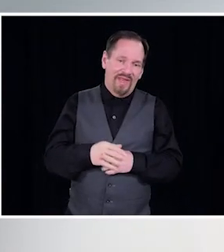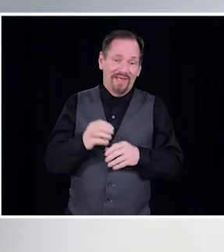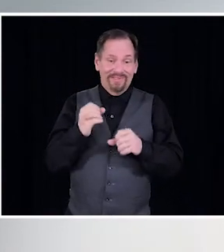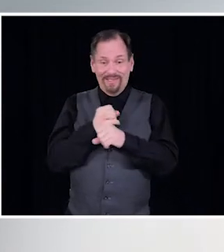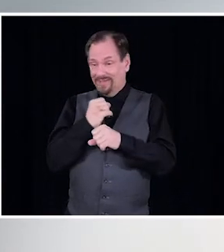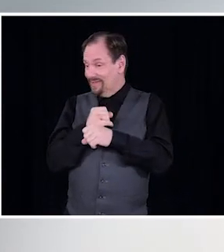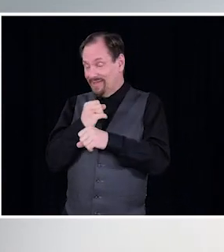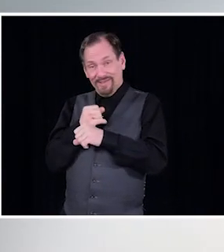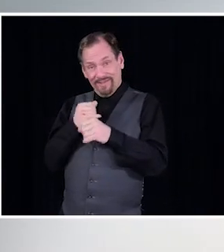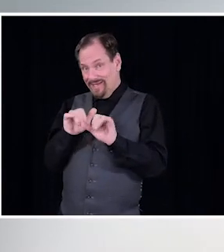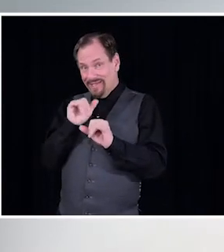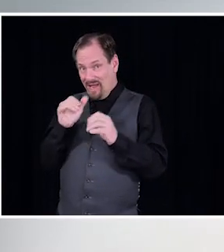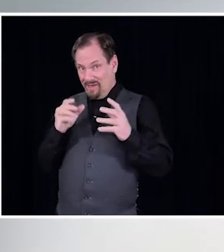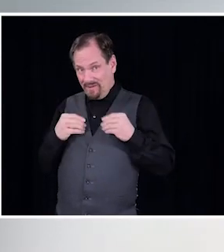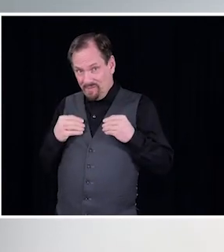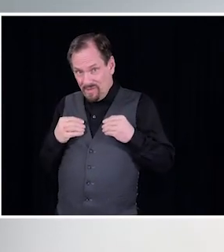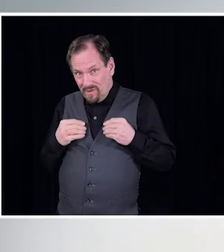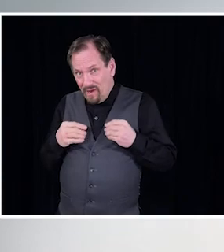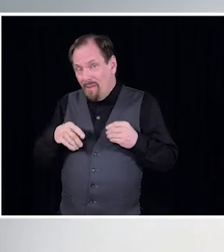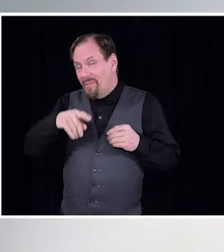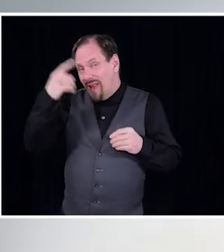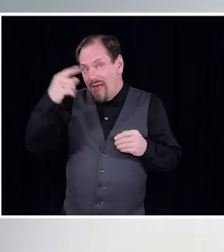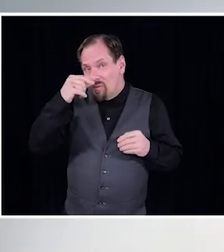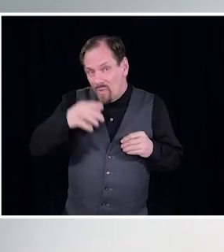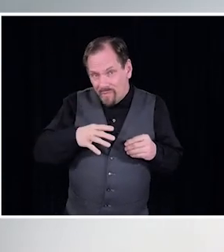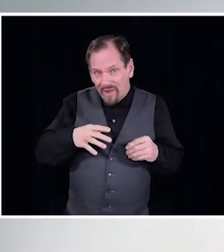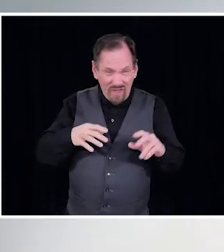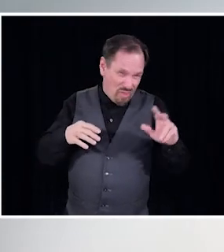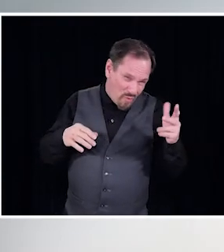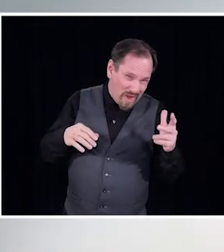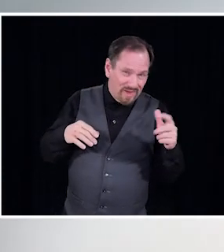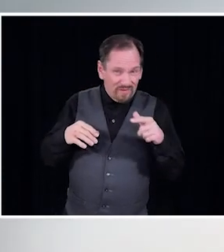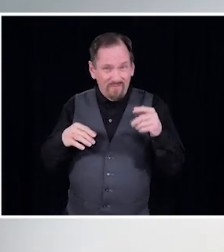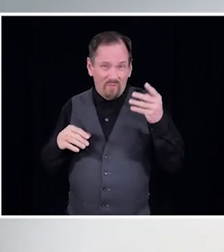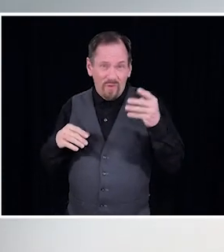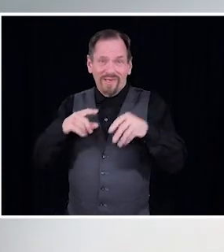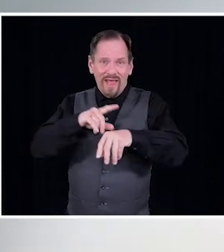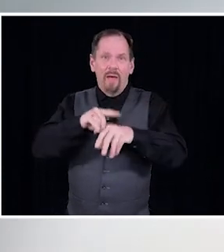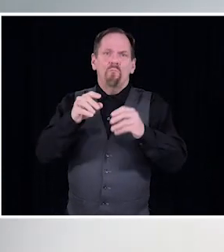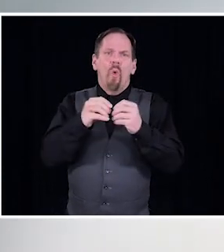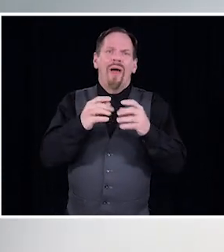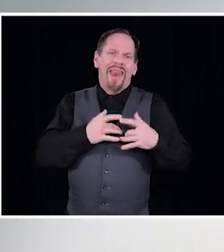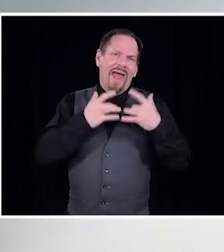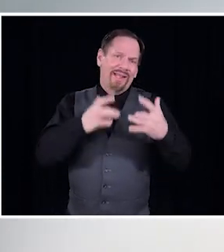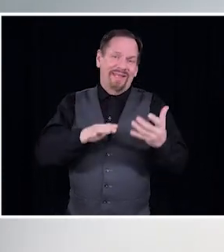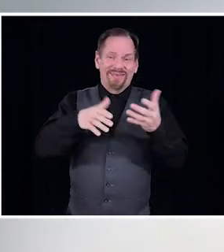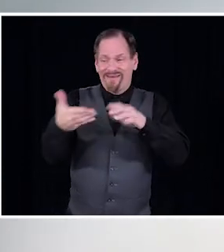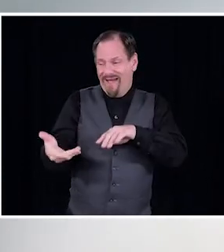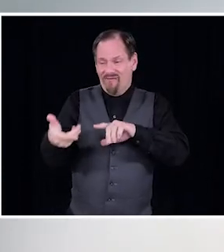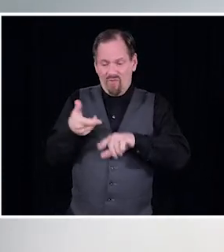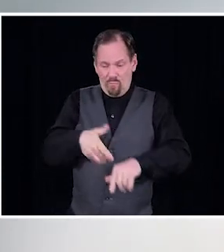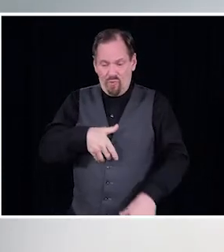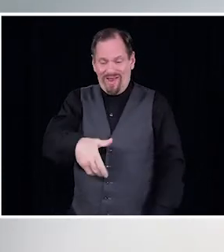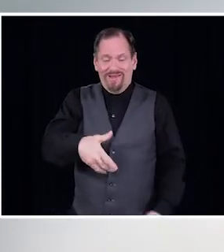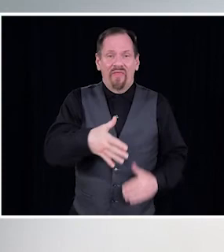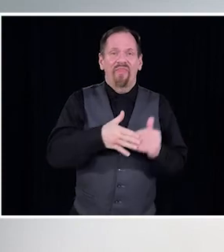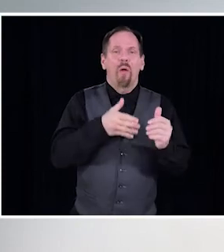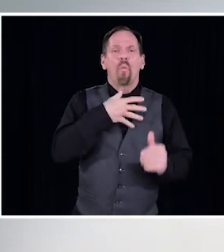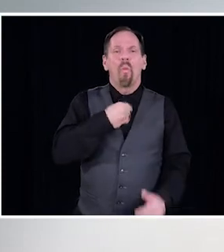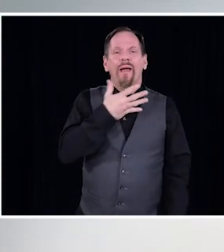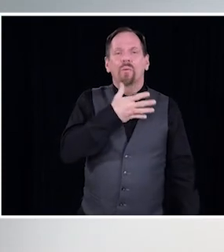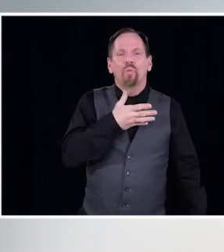are unacceptable. Black women are 3 to 4 times more likely to die from pregnancy-related complications than white